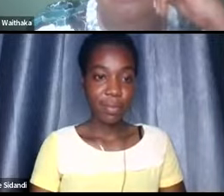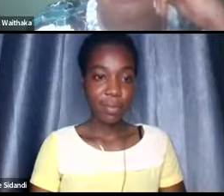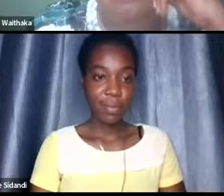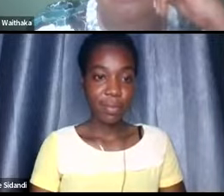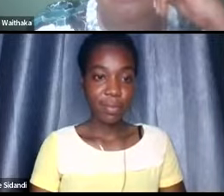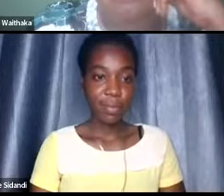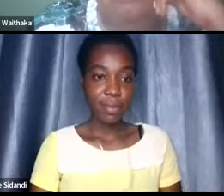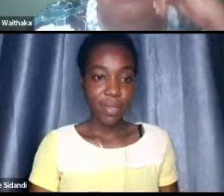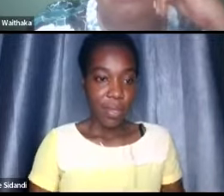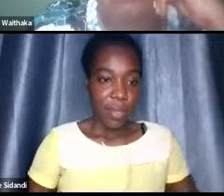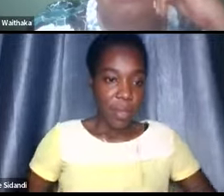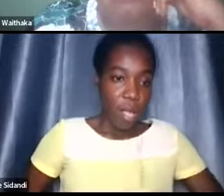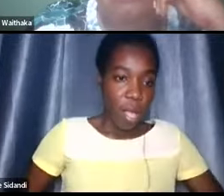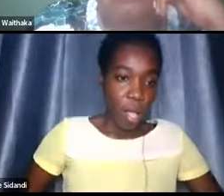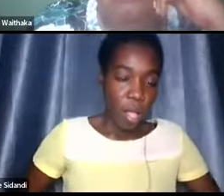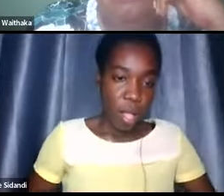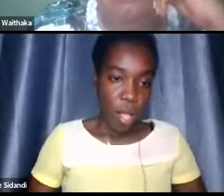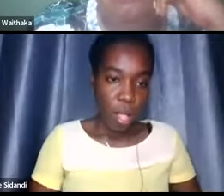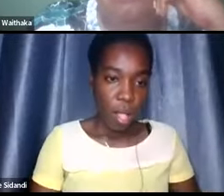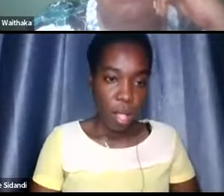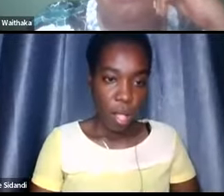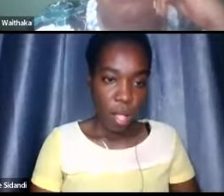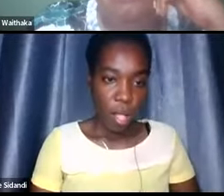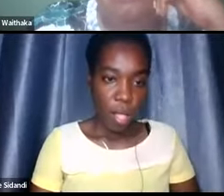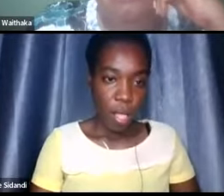Margaret. Stephen Zioka.